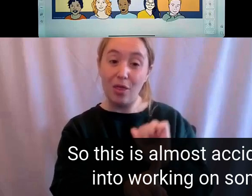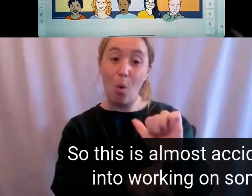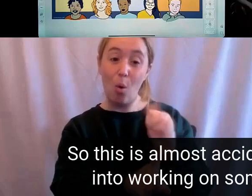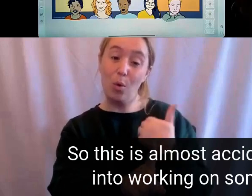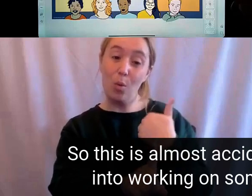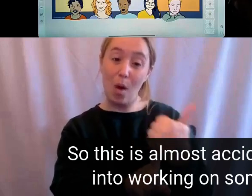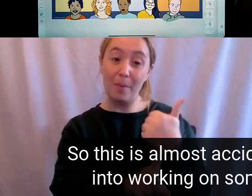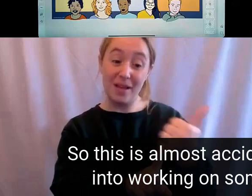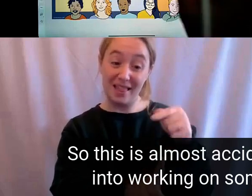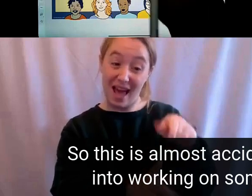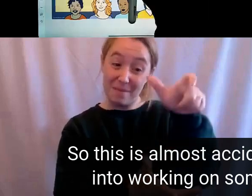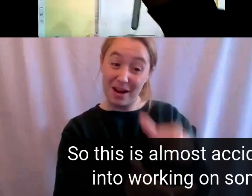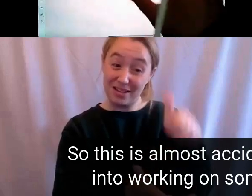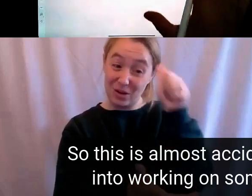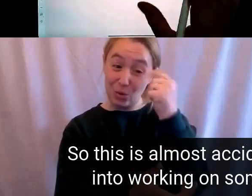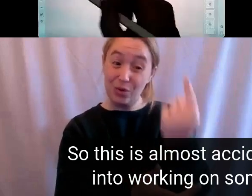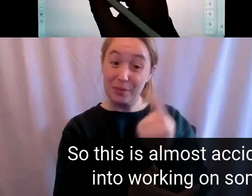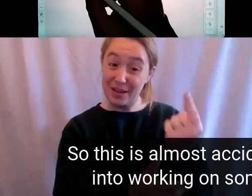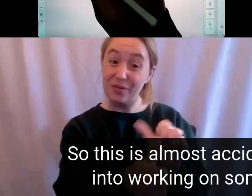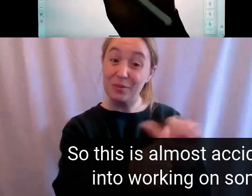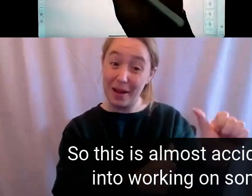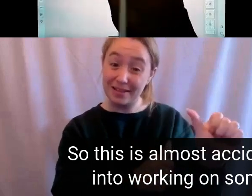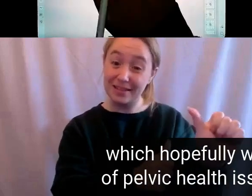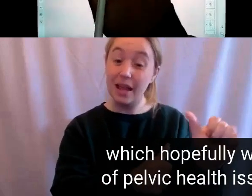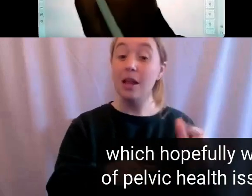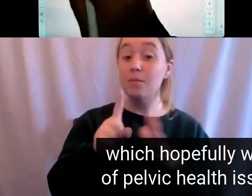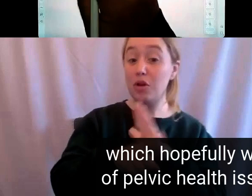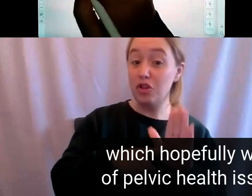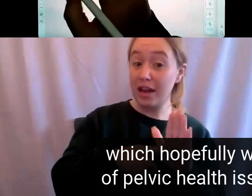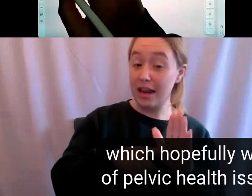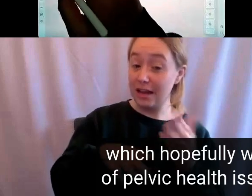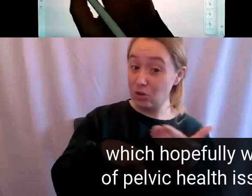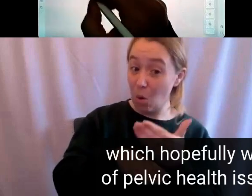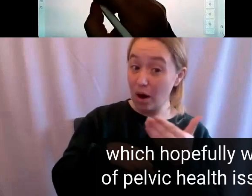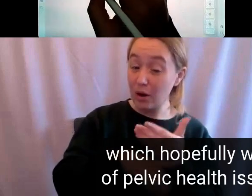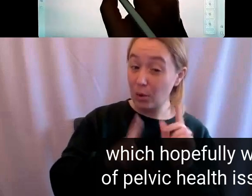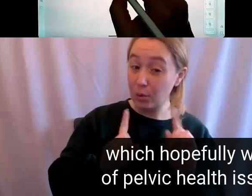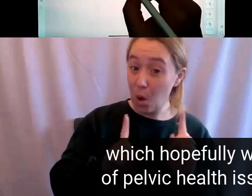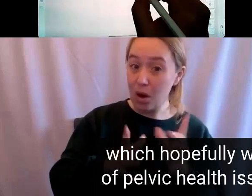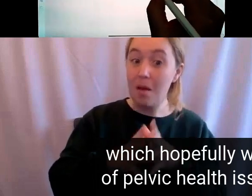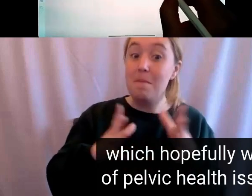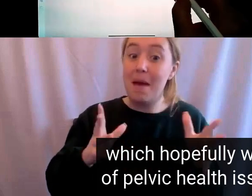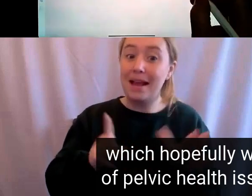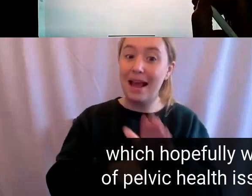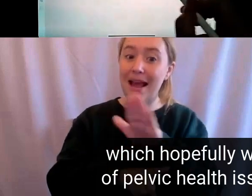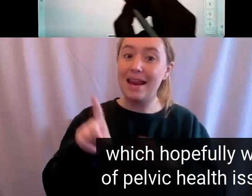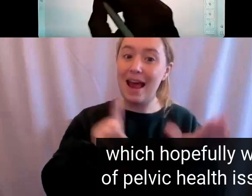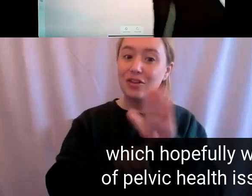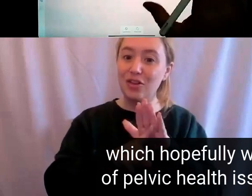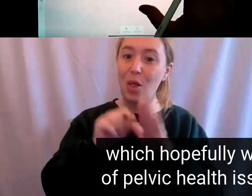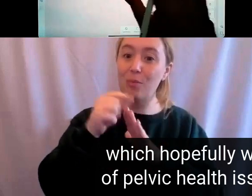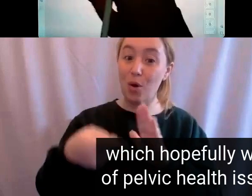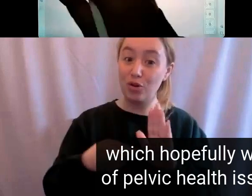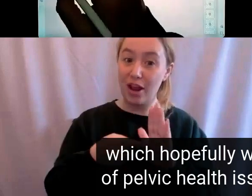us, turned into working on some big national projects which hopefully will improve awareness of pelvic health